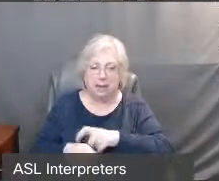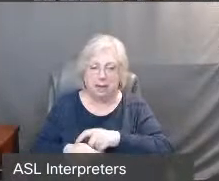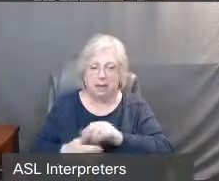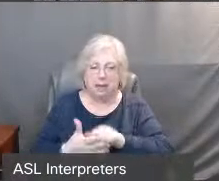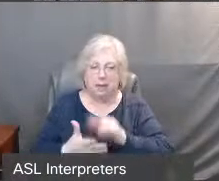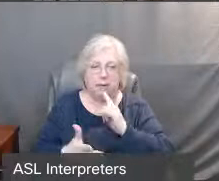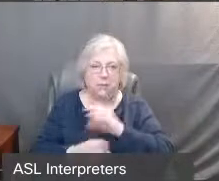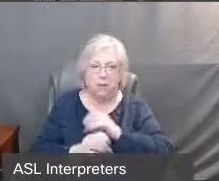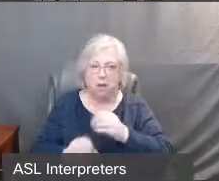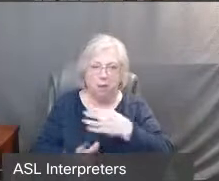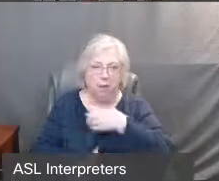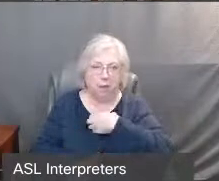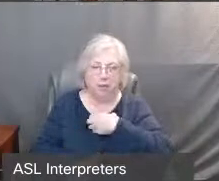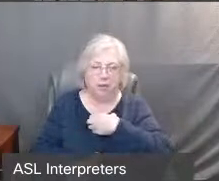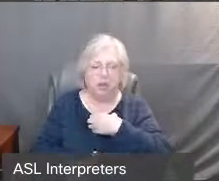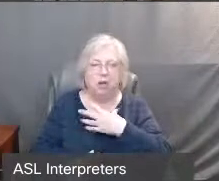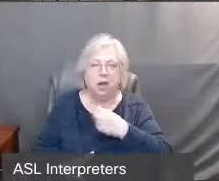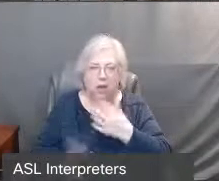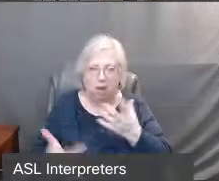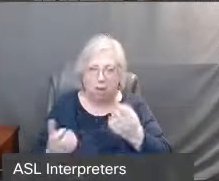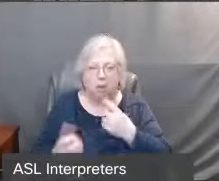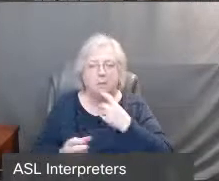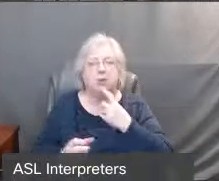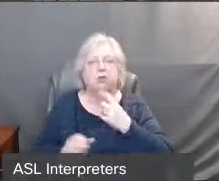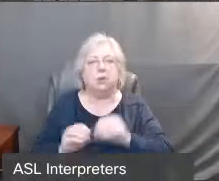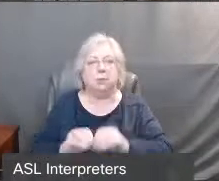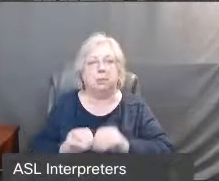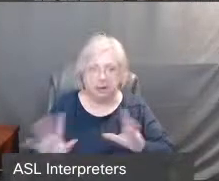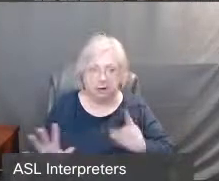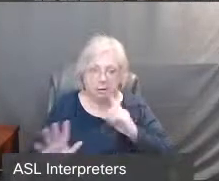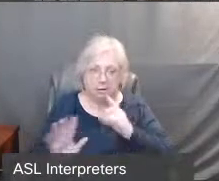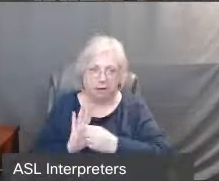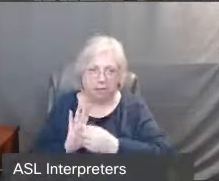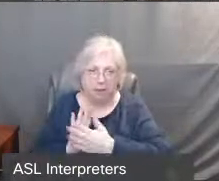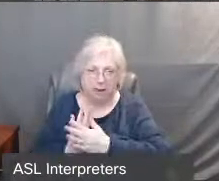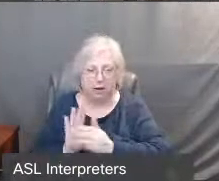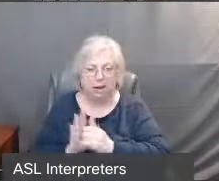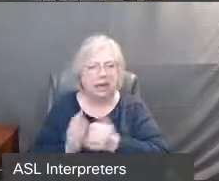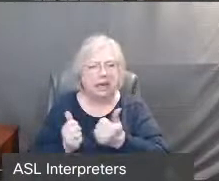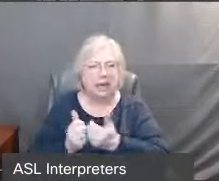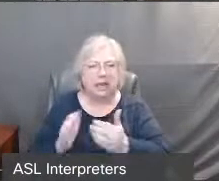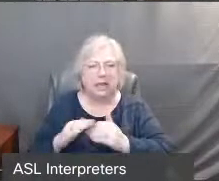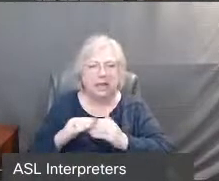was no opposition. And I just want to make sure I'm clear for the record that anything short of a